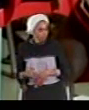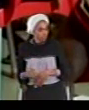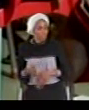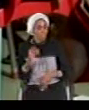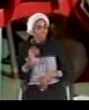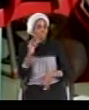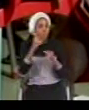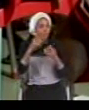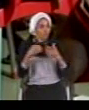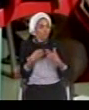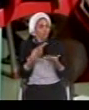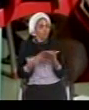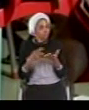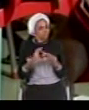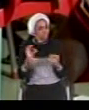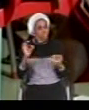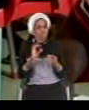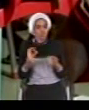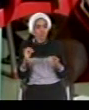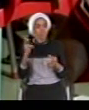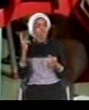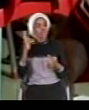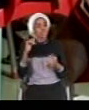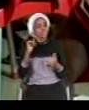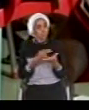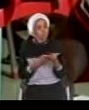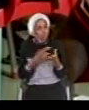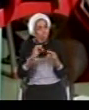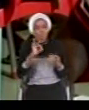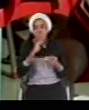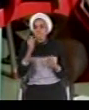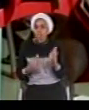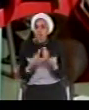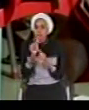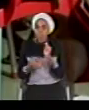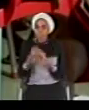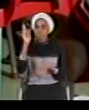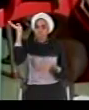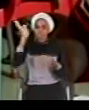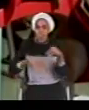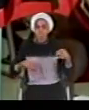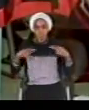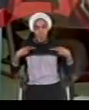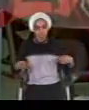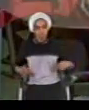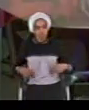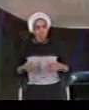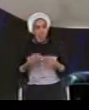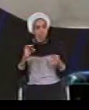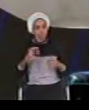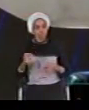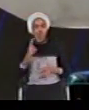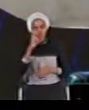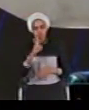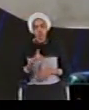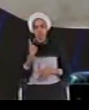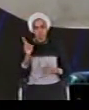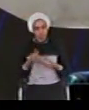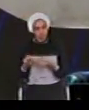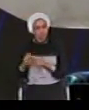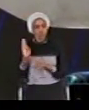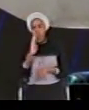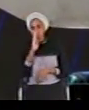Holy Spirit, the Holy Spirit is greater and higher than the human spirit, you also should be